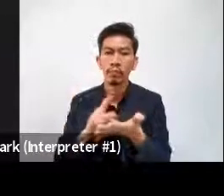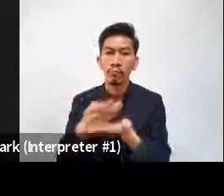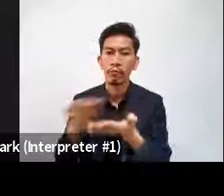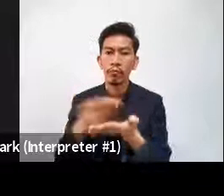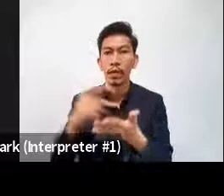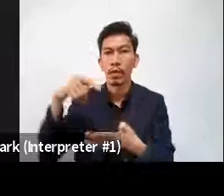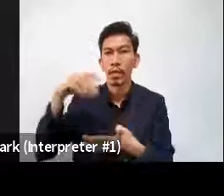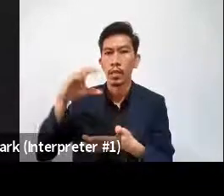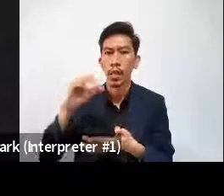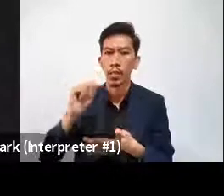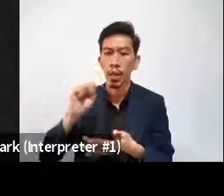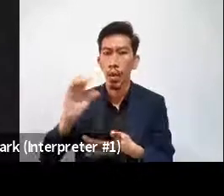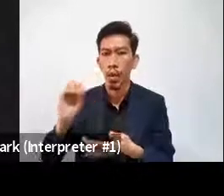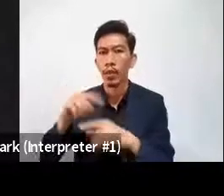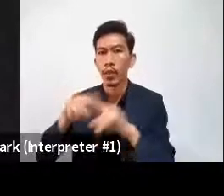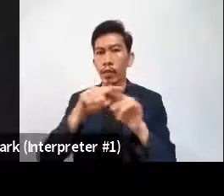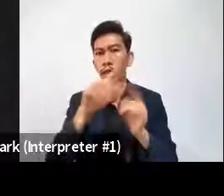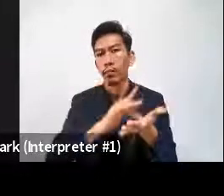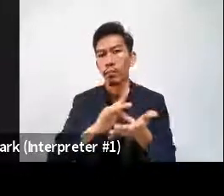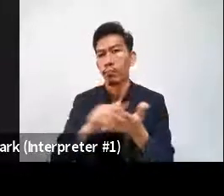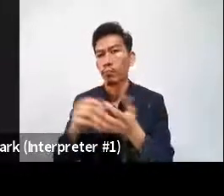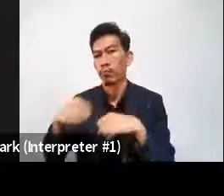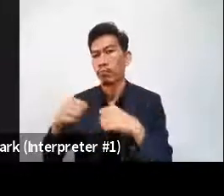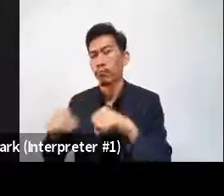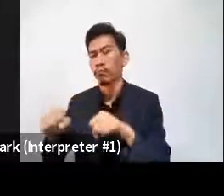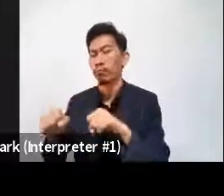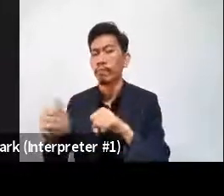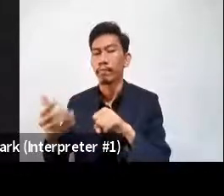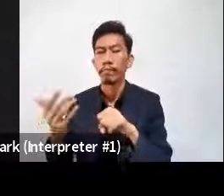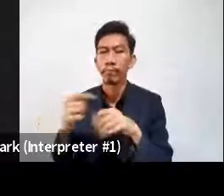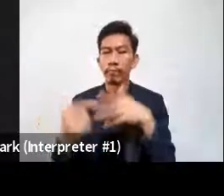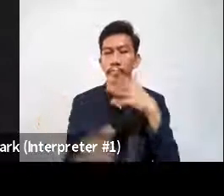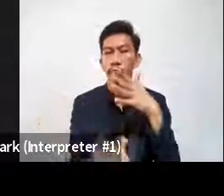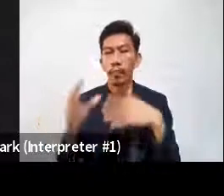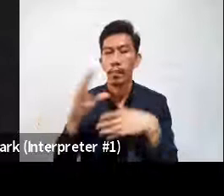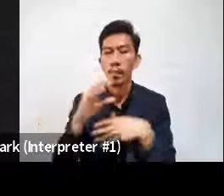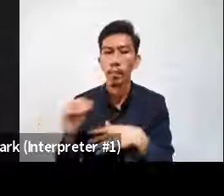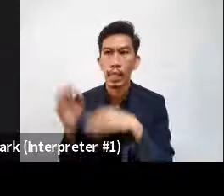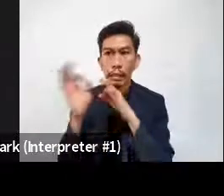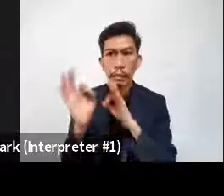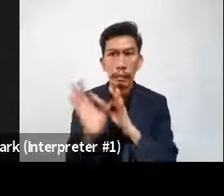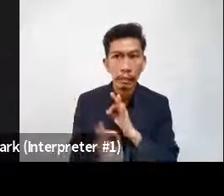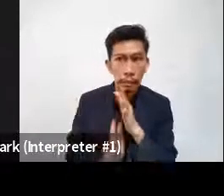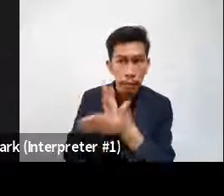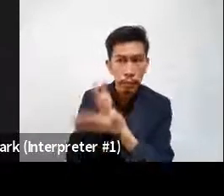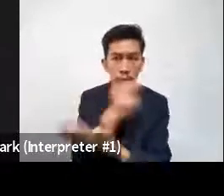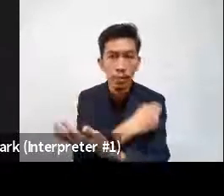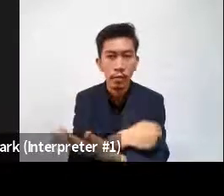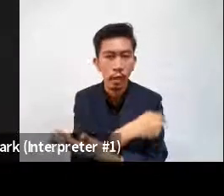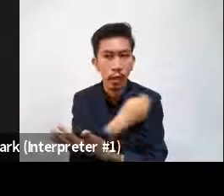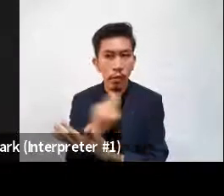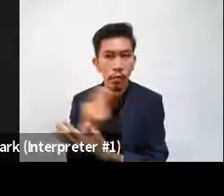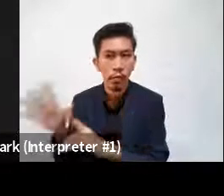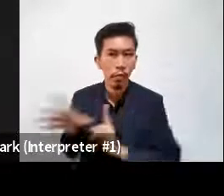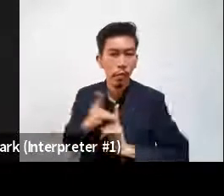DSWD, oncology drugstores, and pharma drug access program. And there was fear of going to the hospital, so no